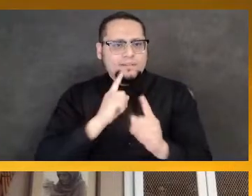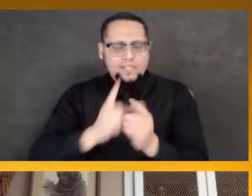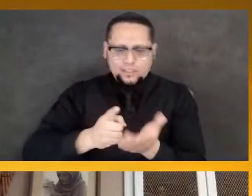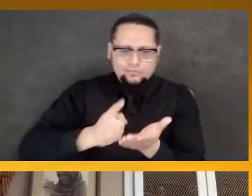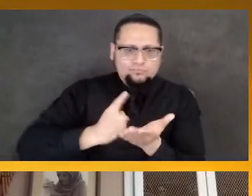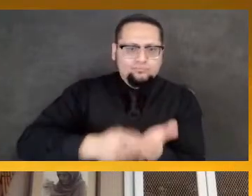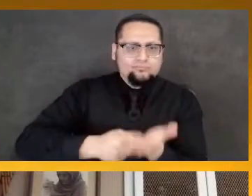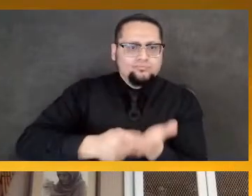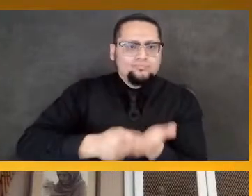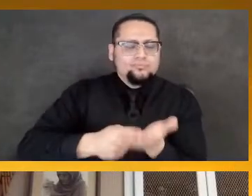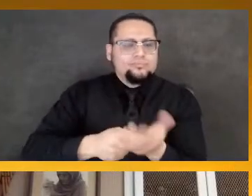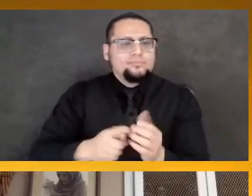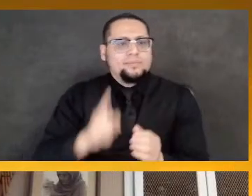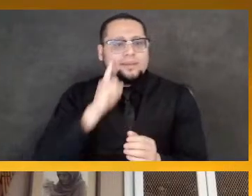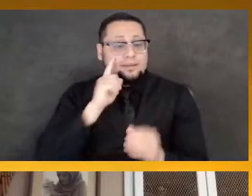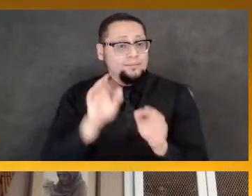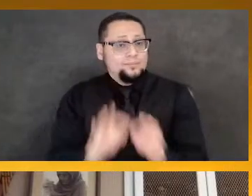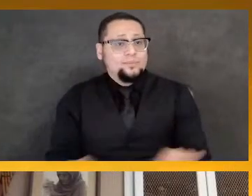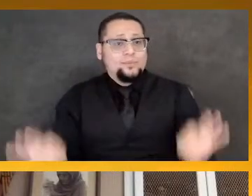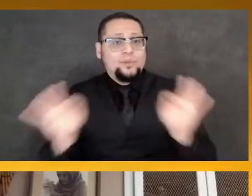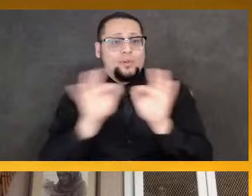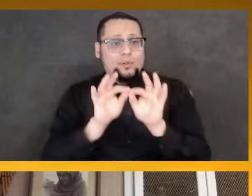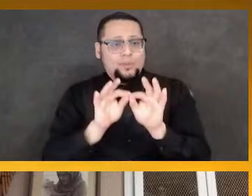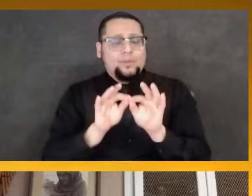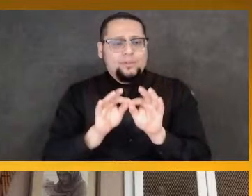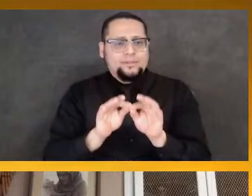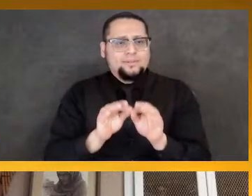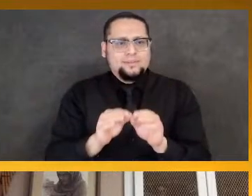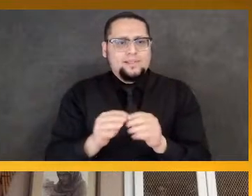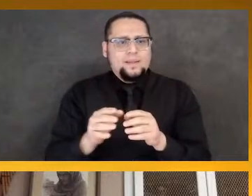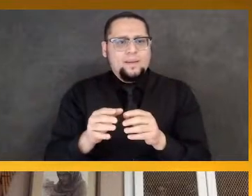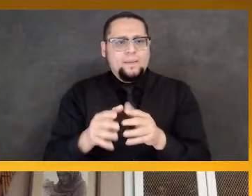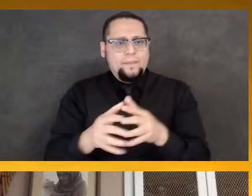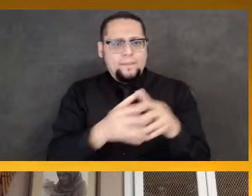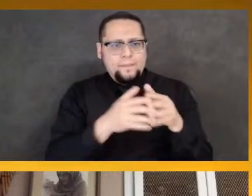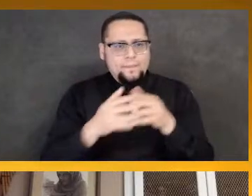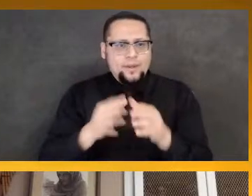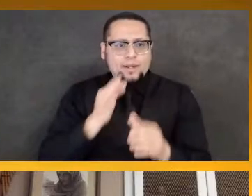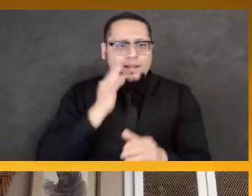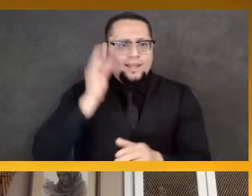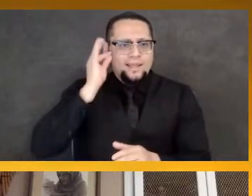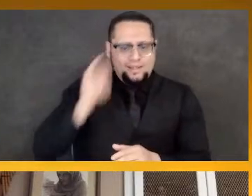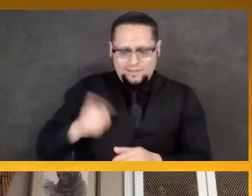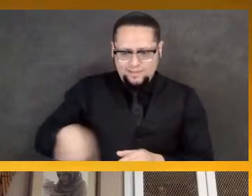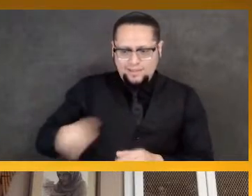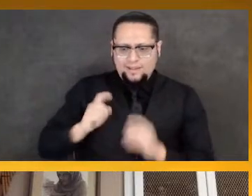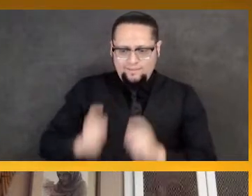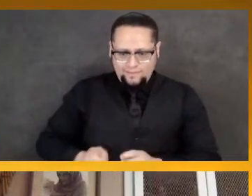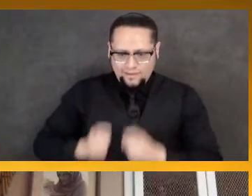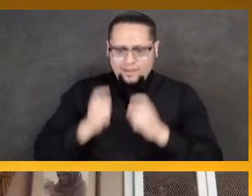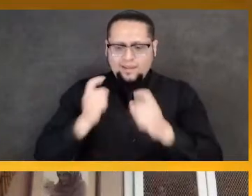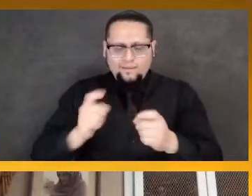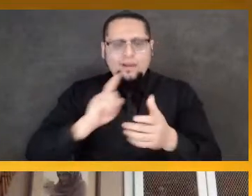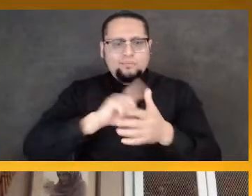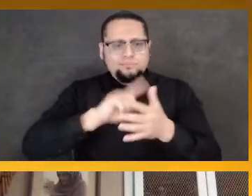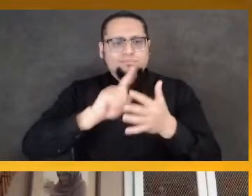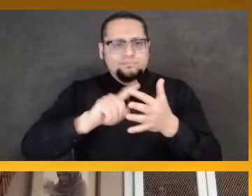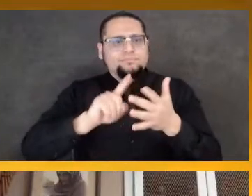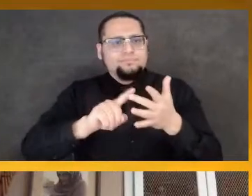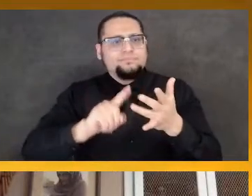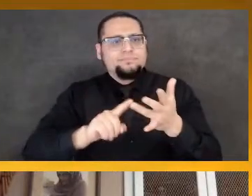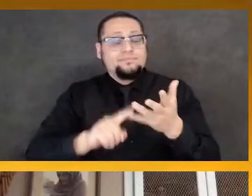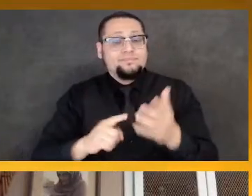think it's so important that we recognize the contributions that American Indians have made to this country, and that we don't allow,